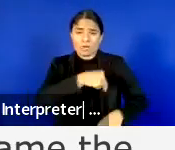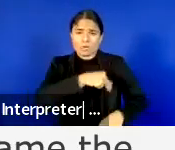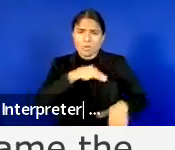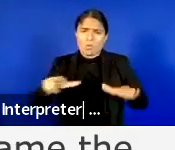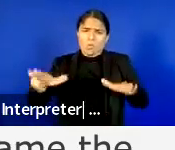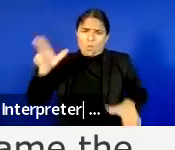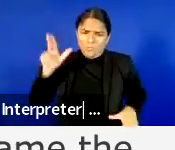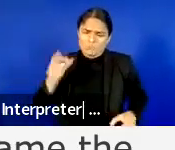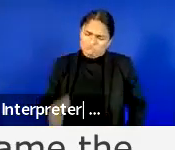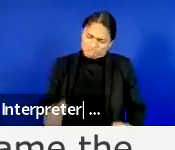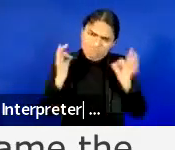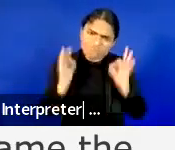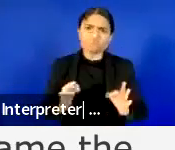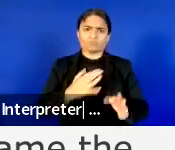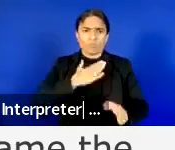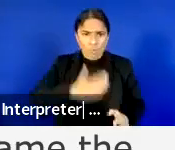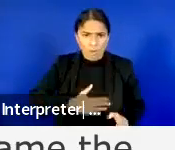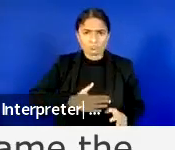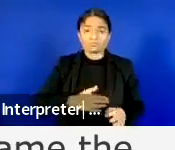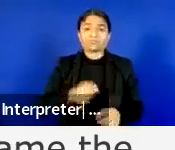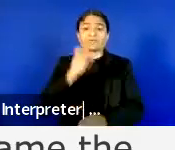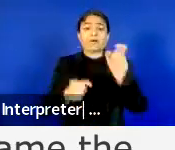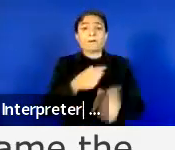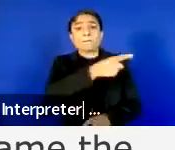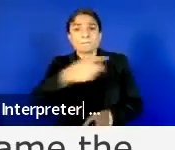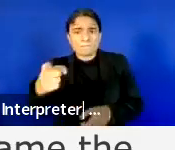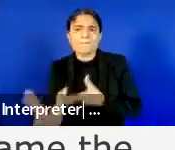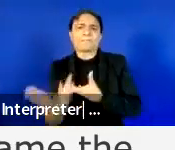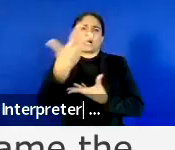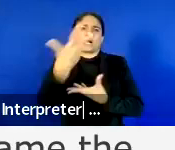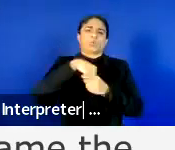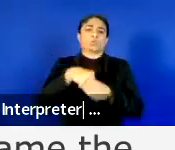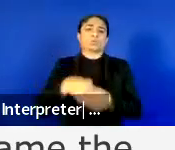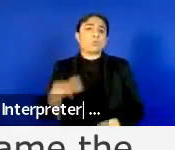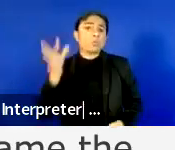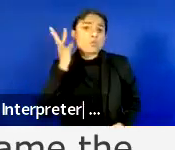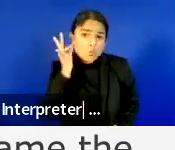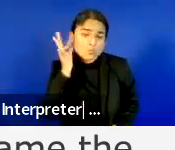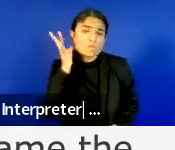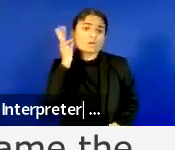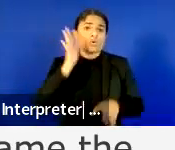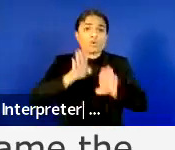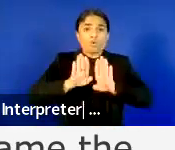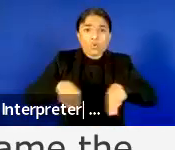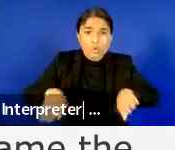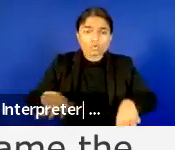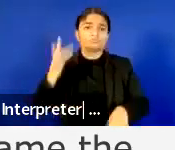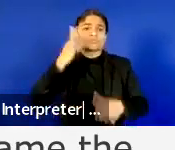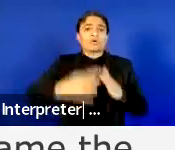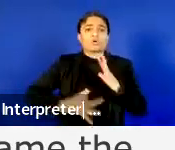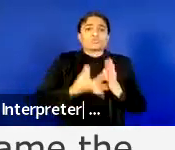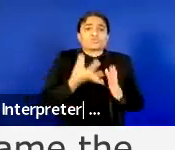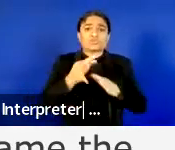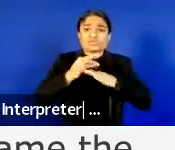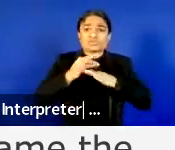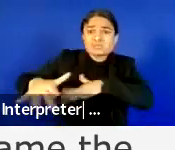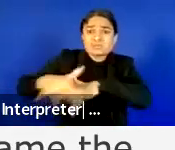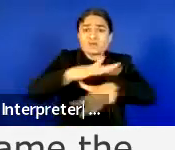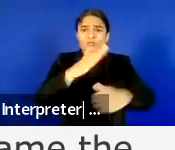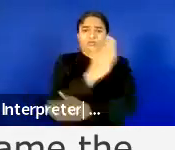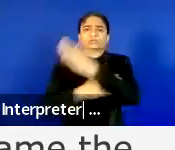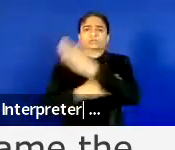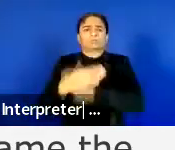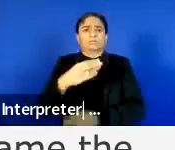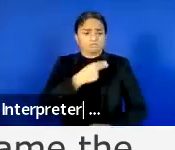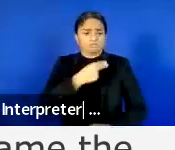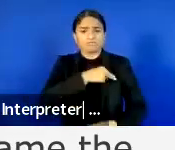disabilities, signing up to the protocol is the is a start for all of us. And we can work this